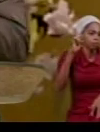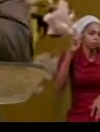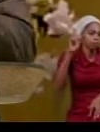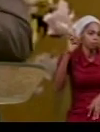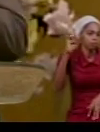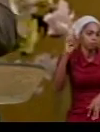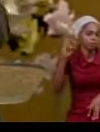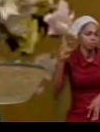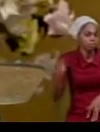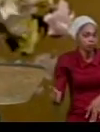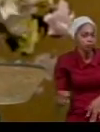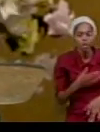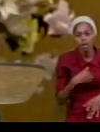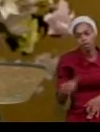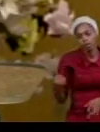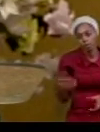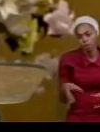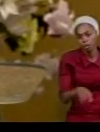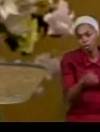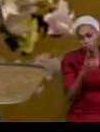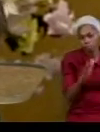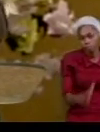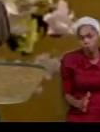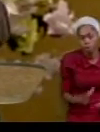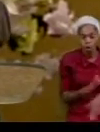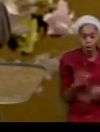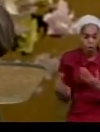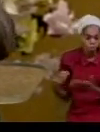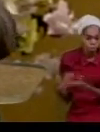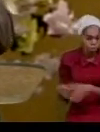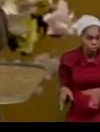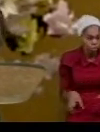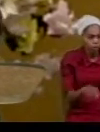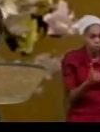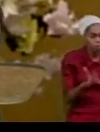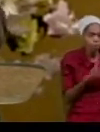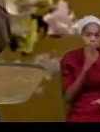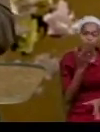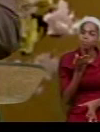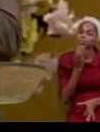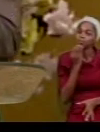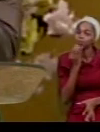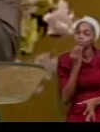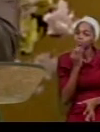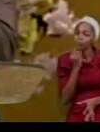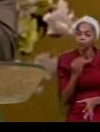Peter, John, all these were Jews ministers. But